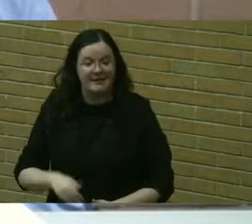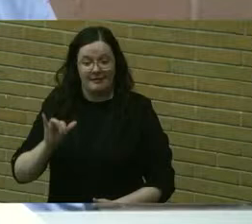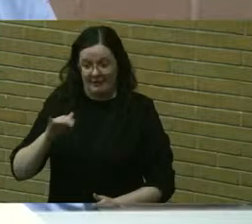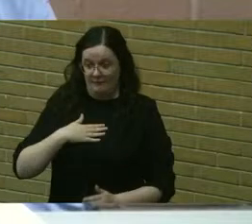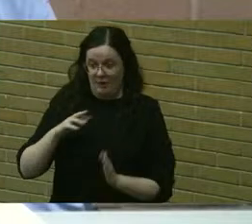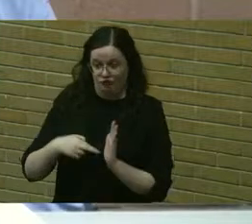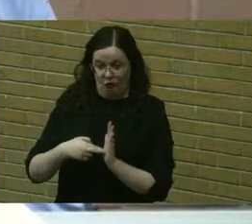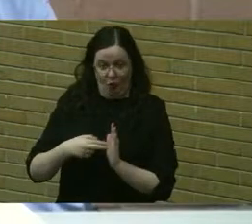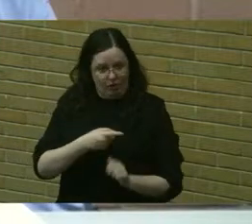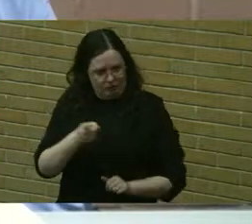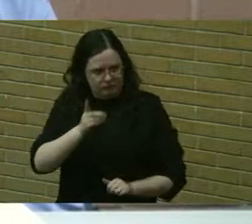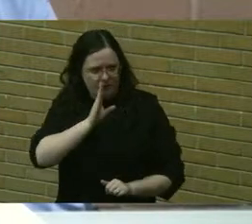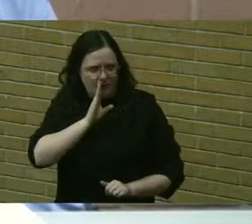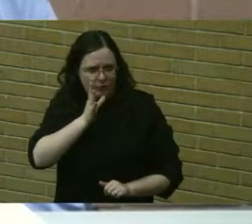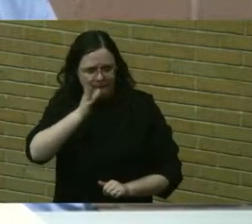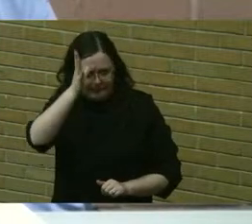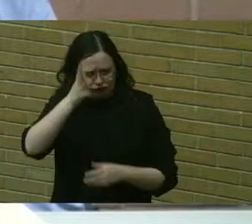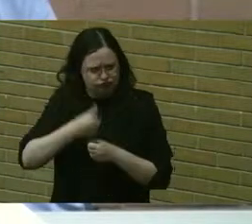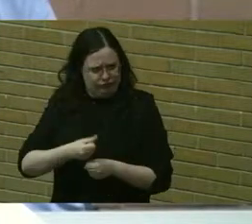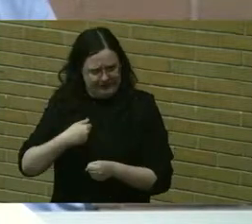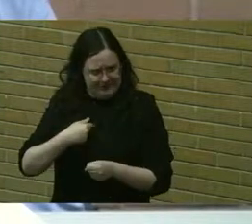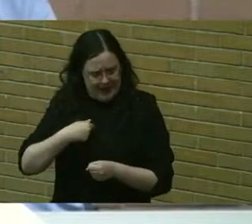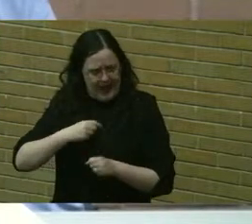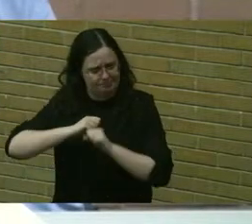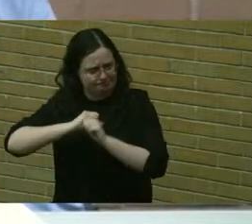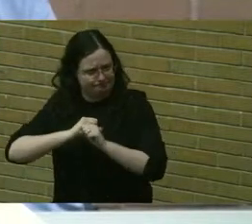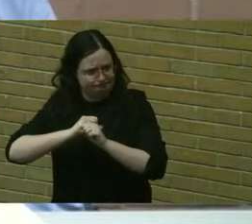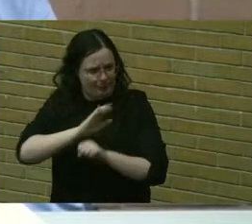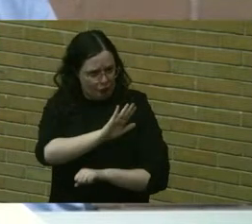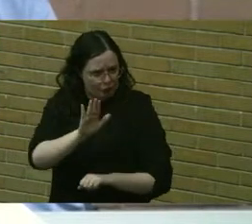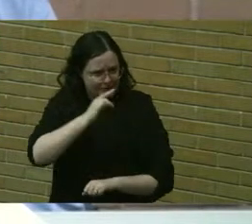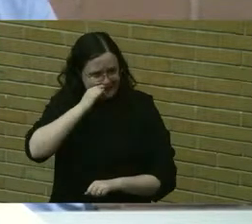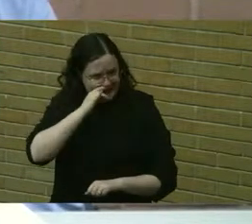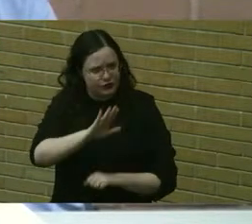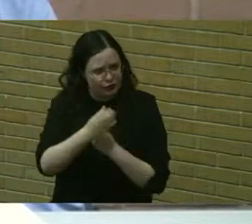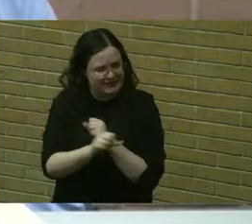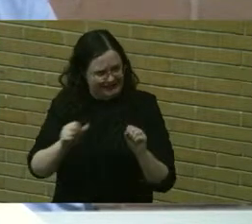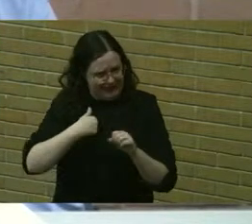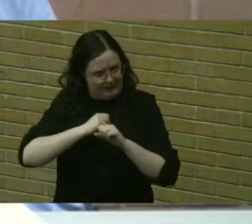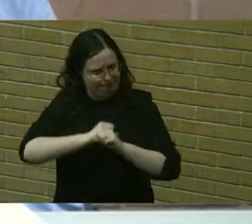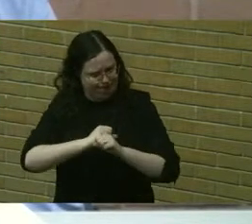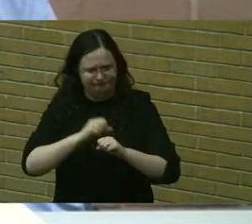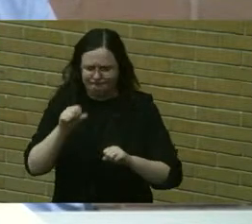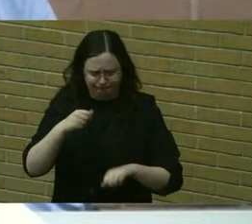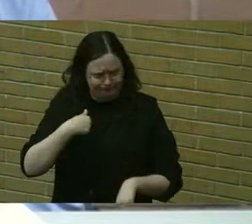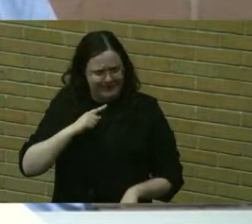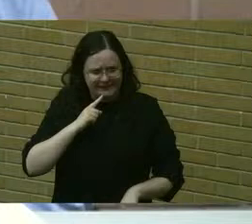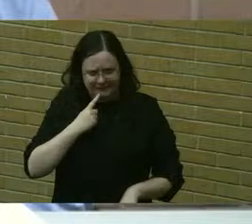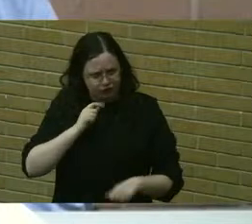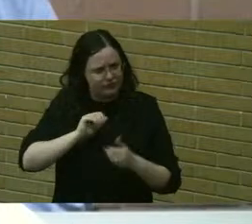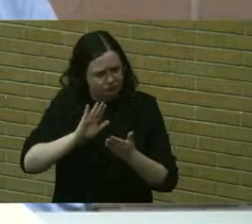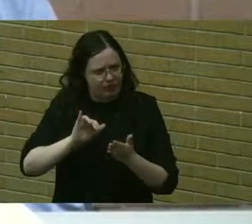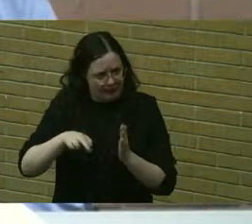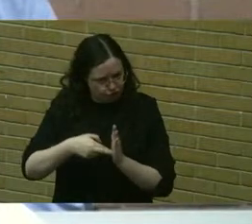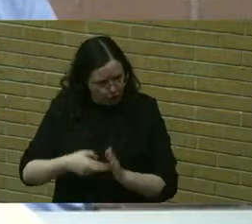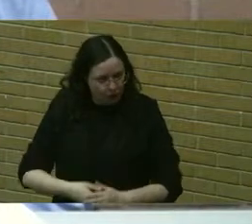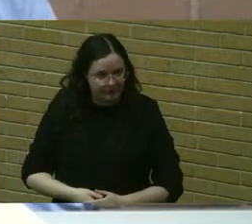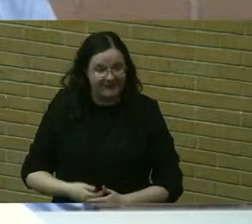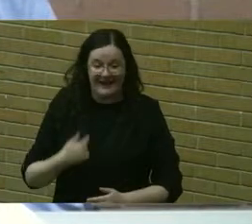look after the safety of their kids, and I took that role very seriously. I've had a business in Brighton